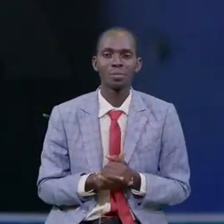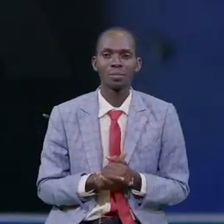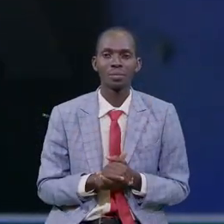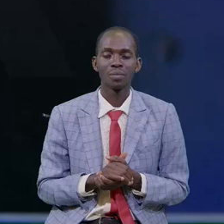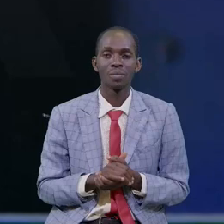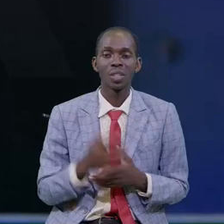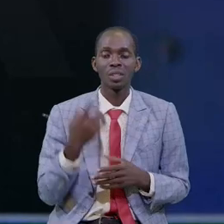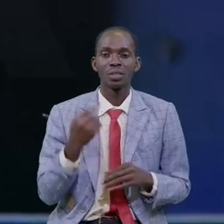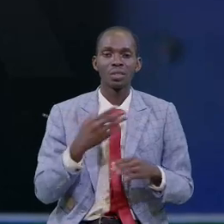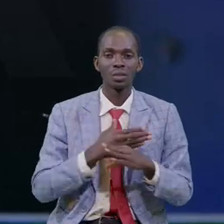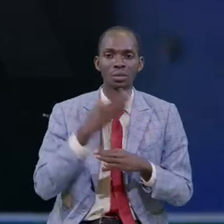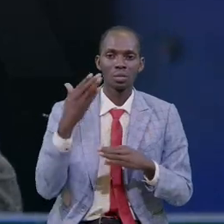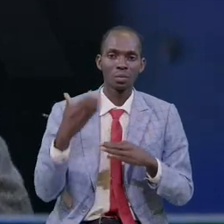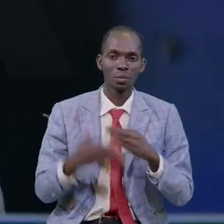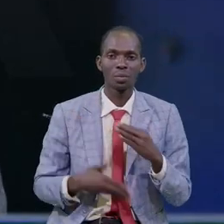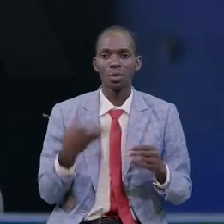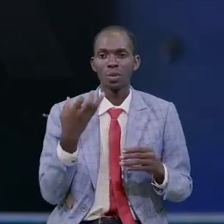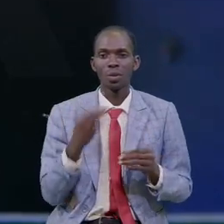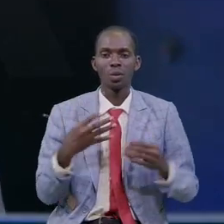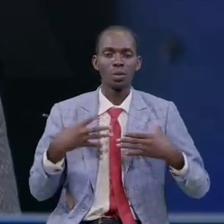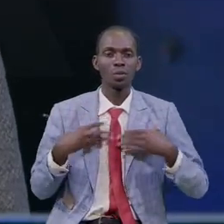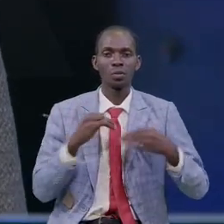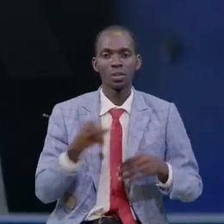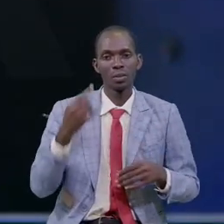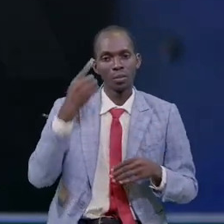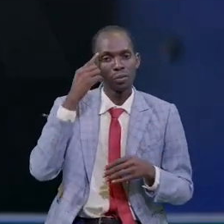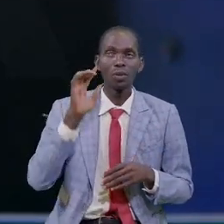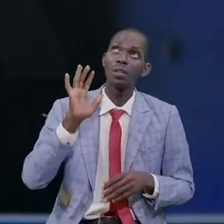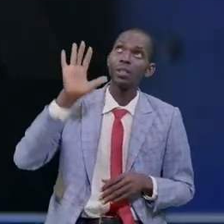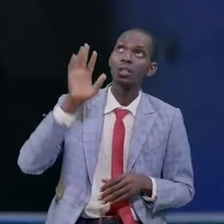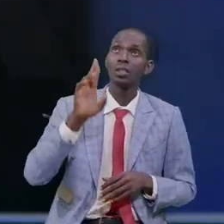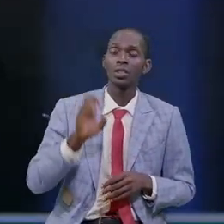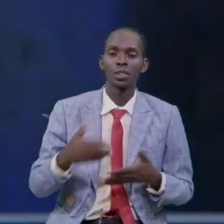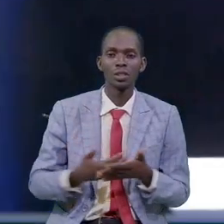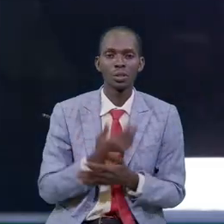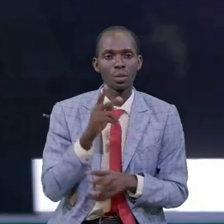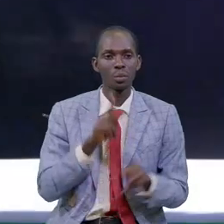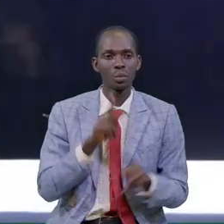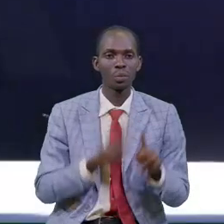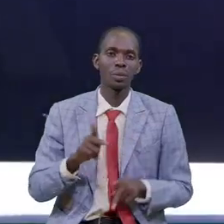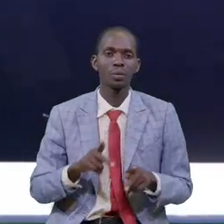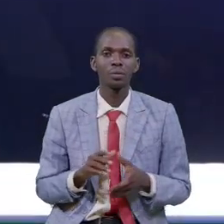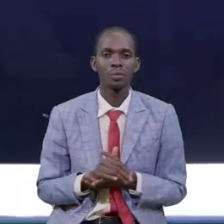of healing for his renewed people. De la guérison pour son peuple renouvelé.